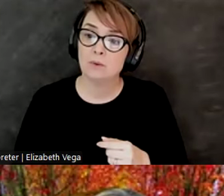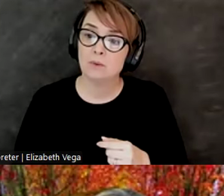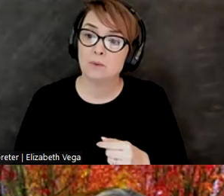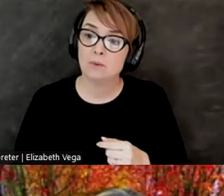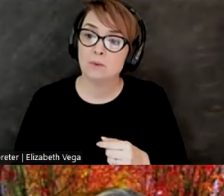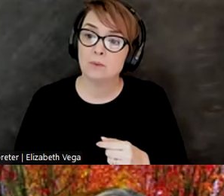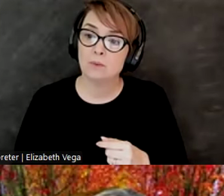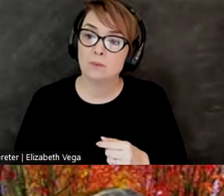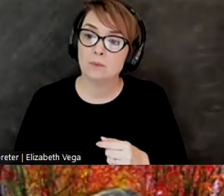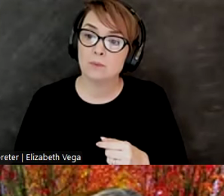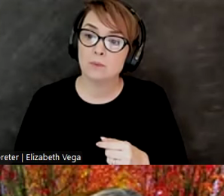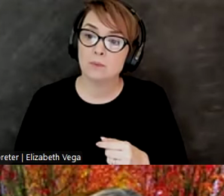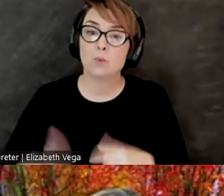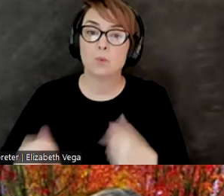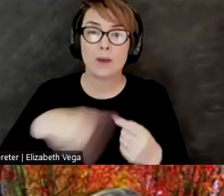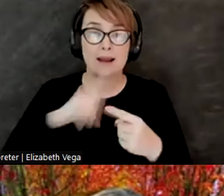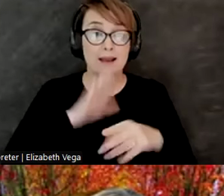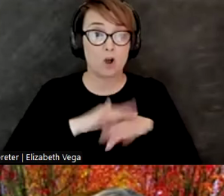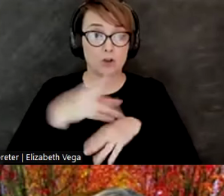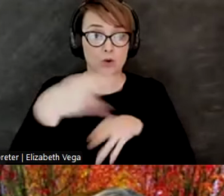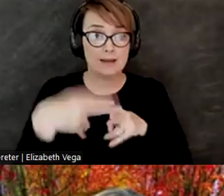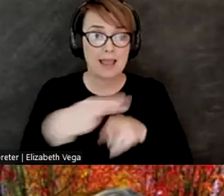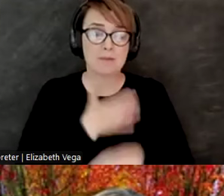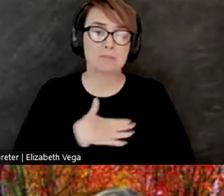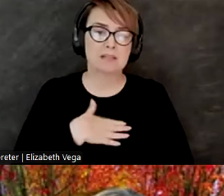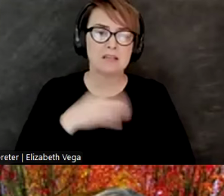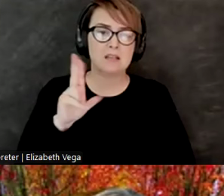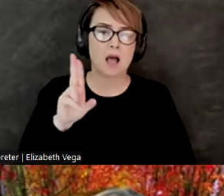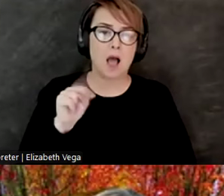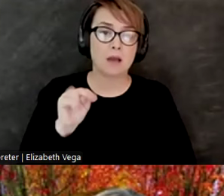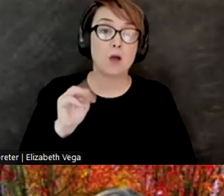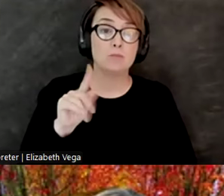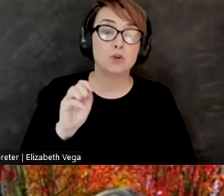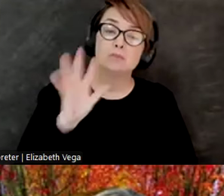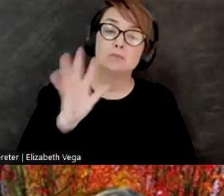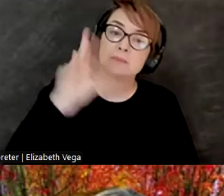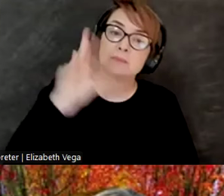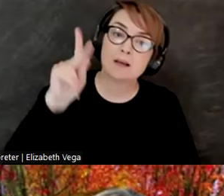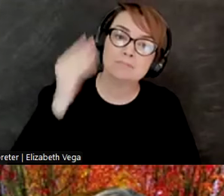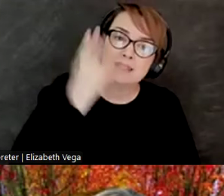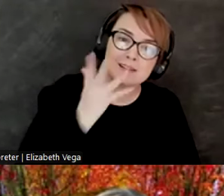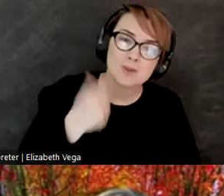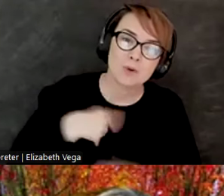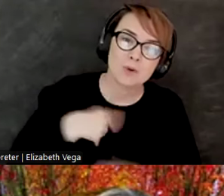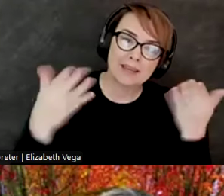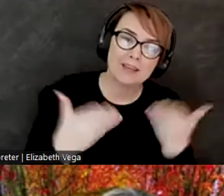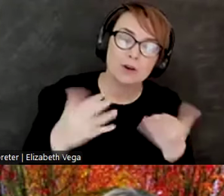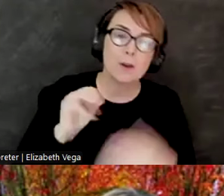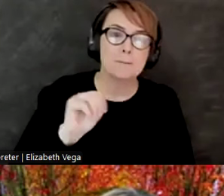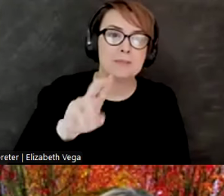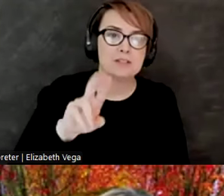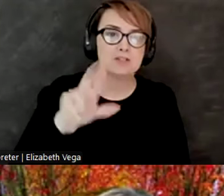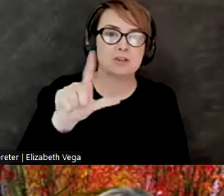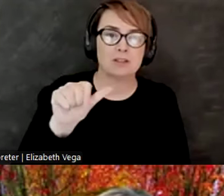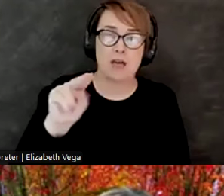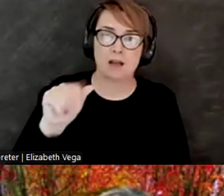us know you're here. And Mr. Lana, of course, please, you're welcome to use the chat feature for roll